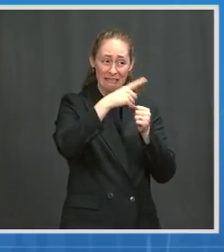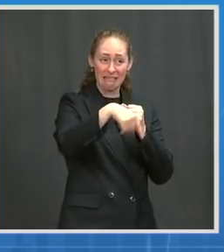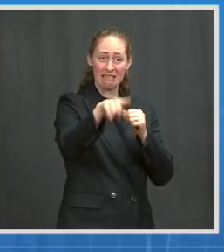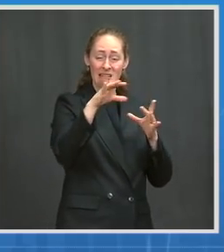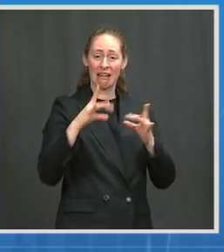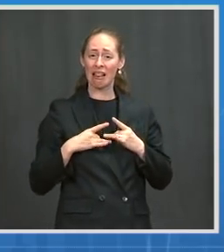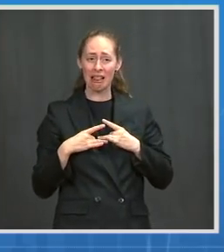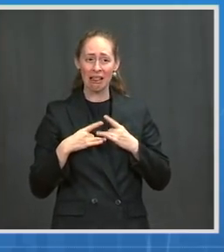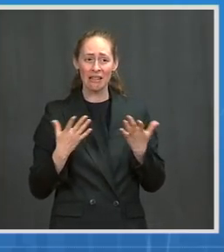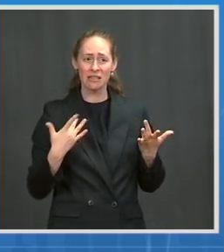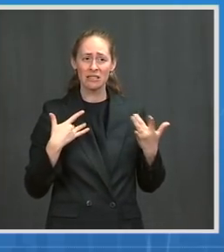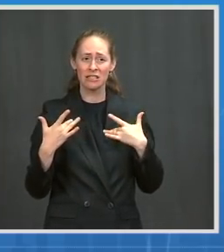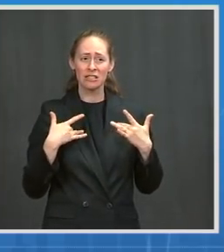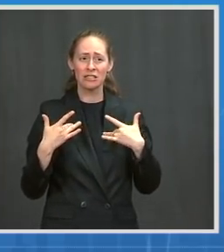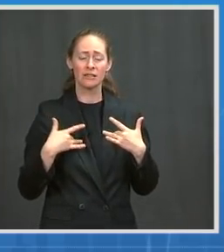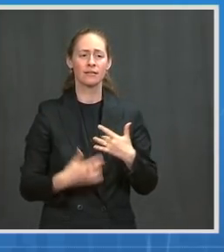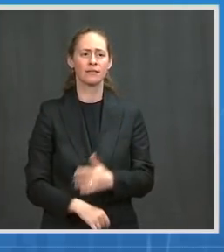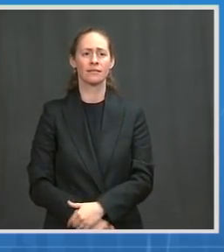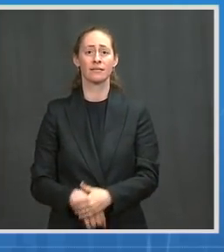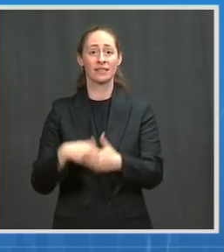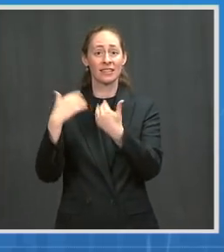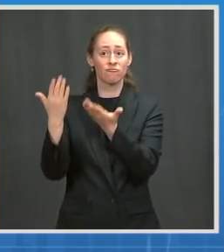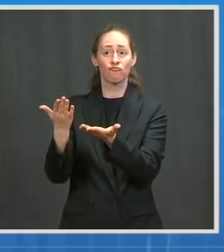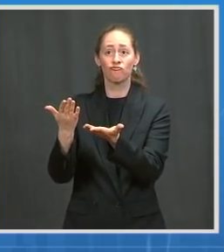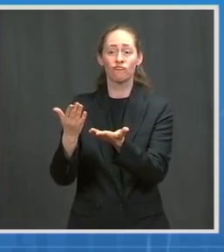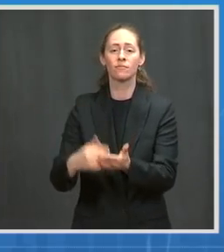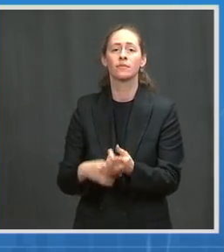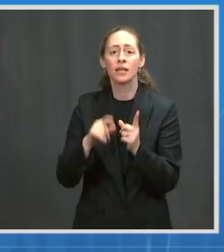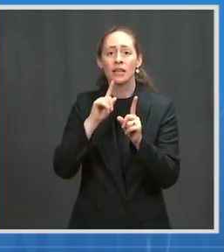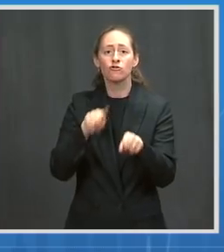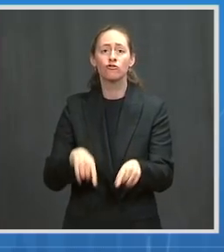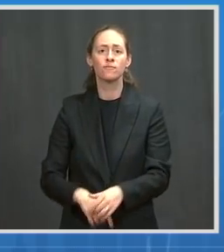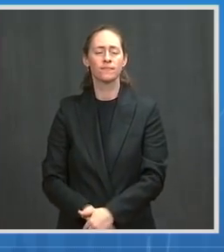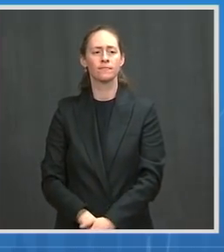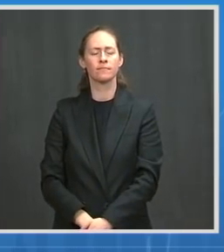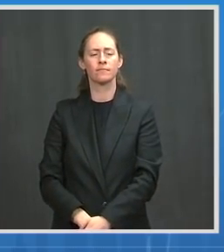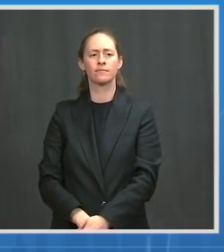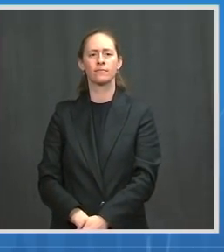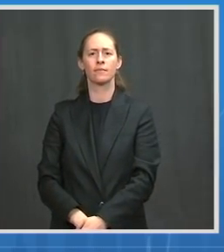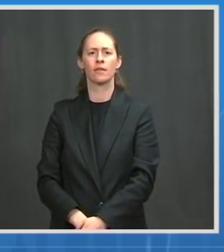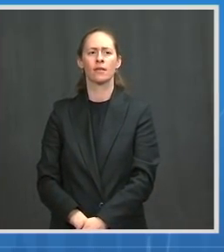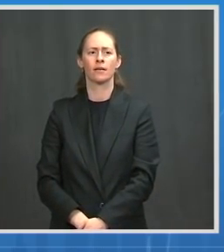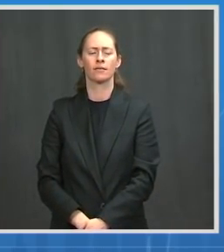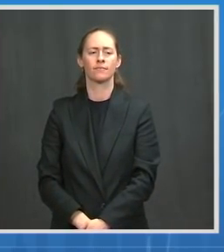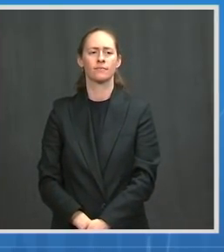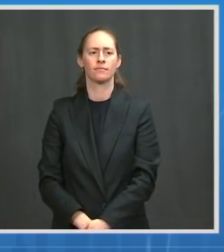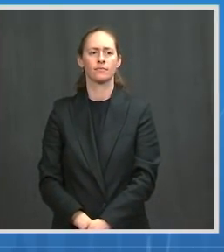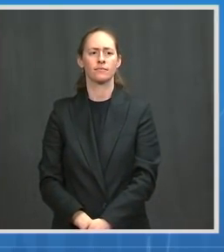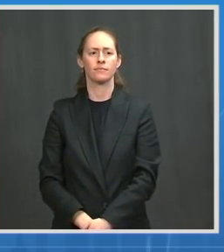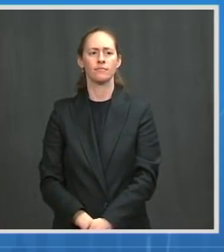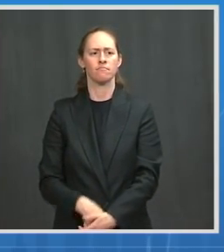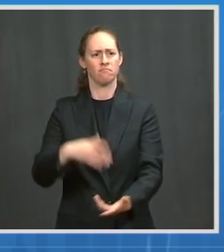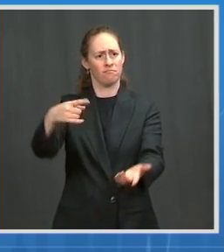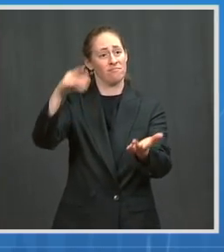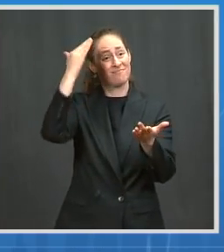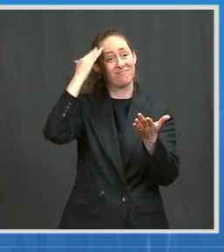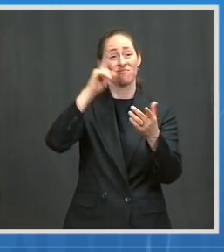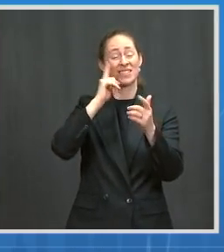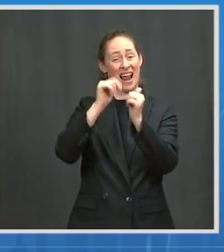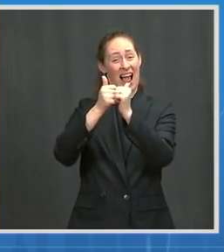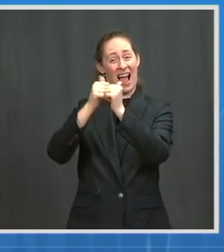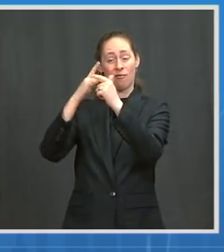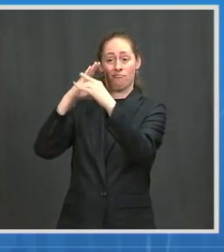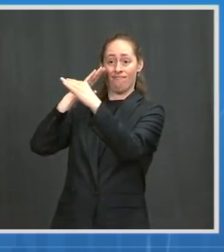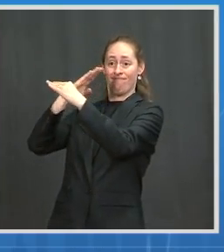Dr. Walensky? Yeah, I would say we know how to protect ourselves against this virus. The first line